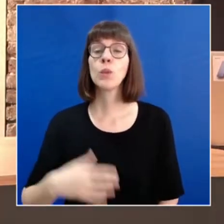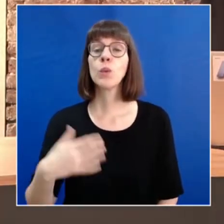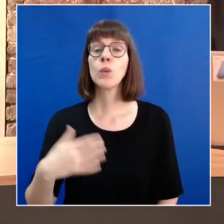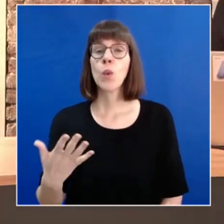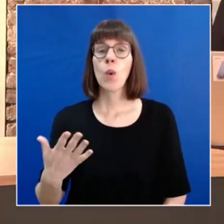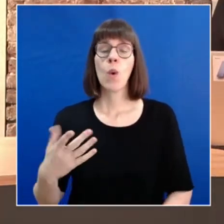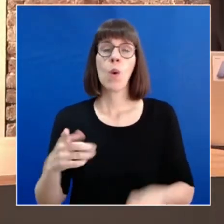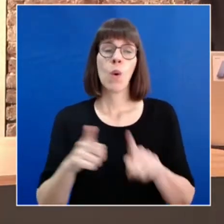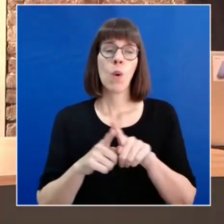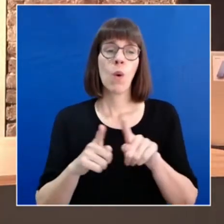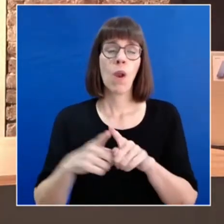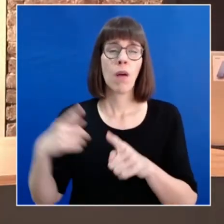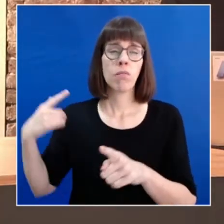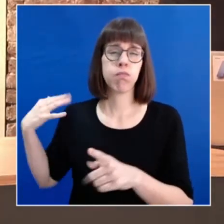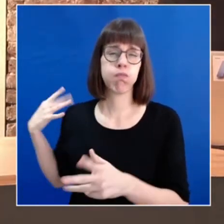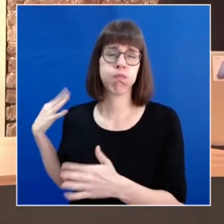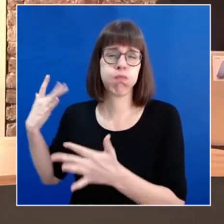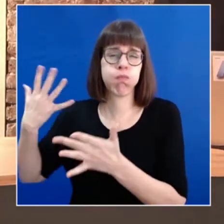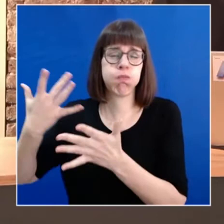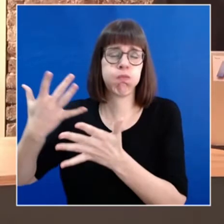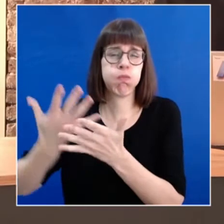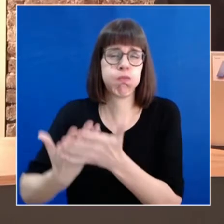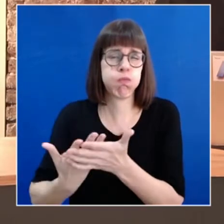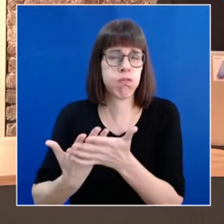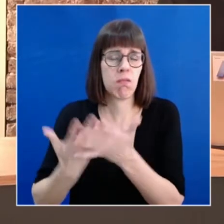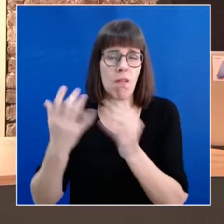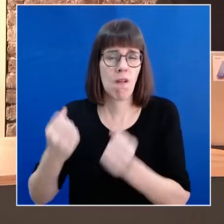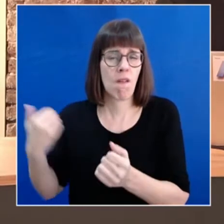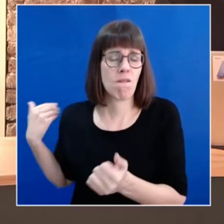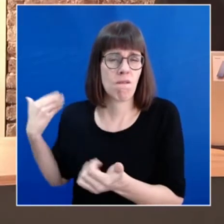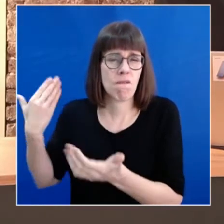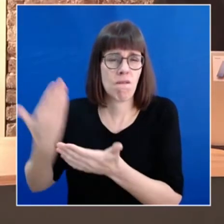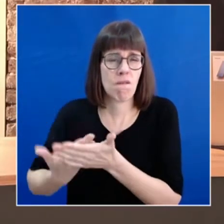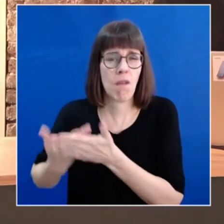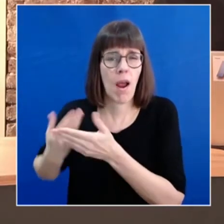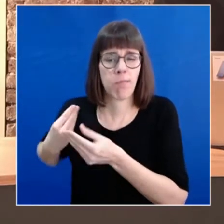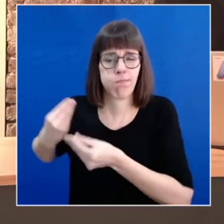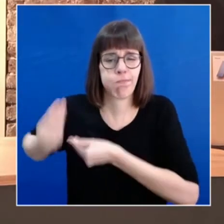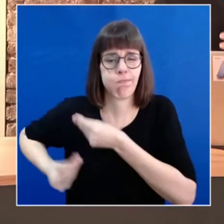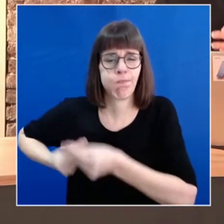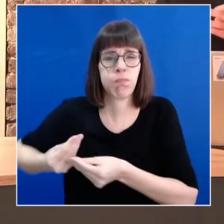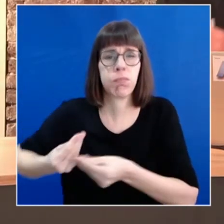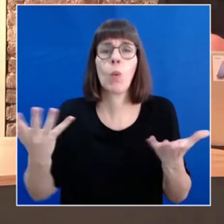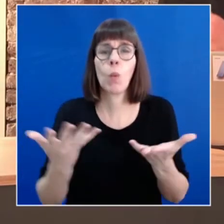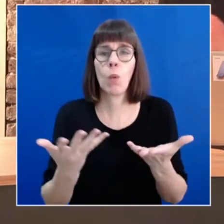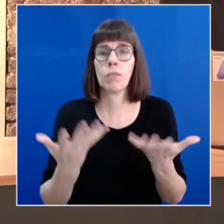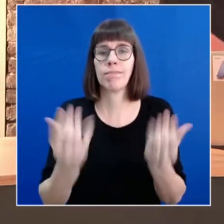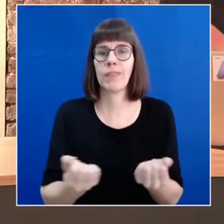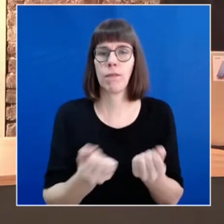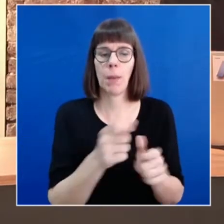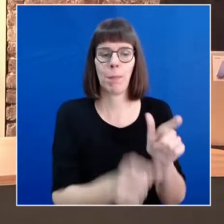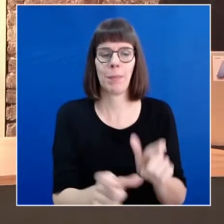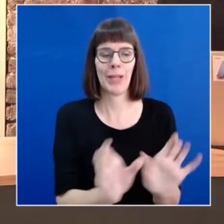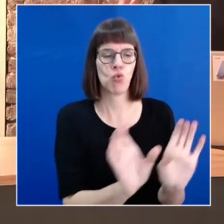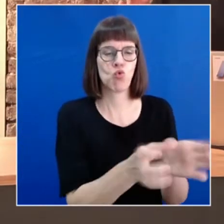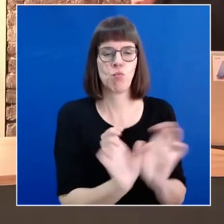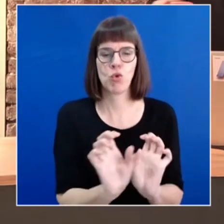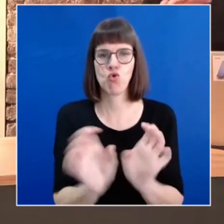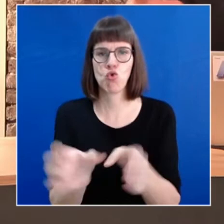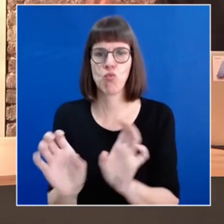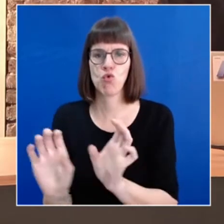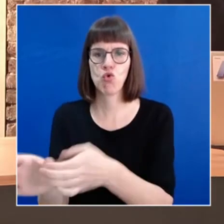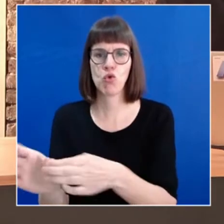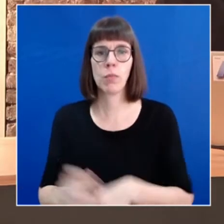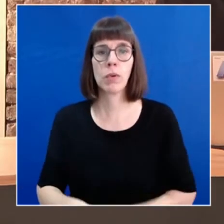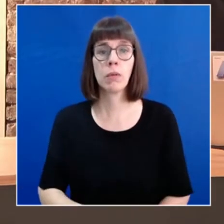longer that the IT world lives, and we started to group people. So instead of looking at the people and the person, we are